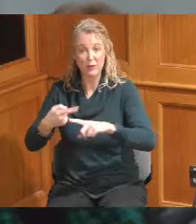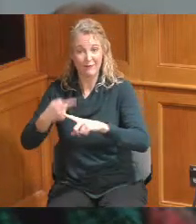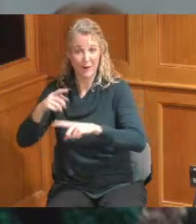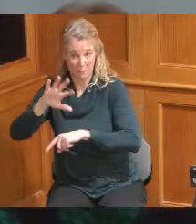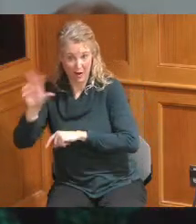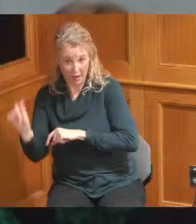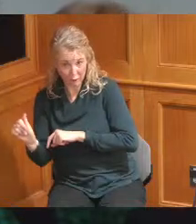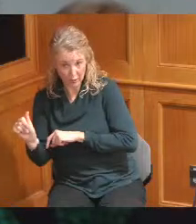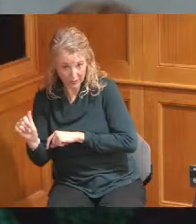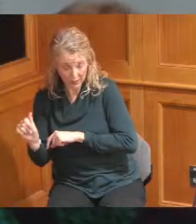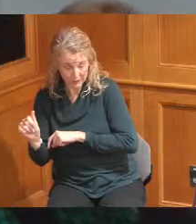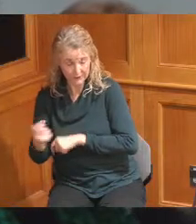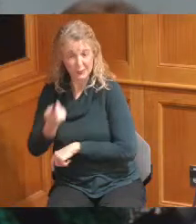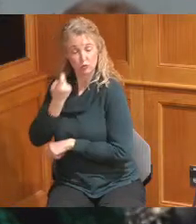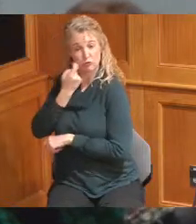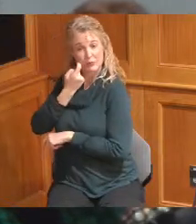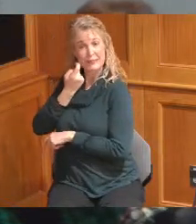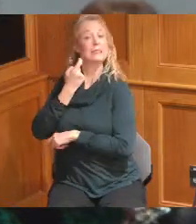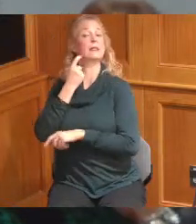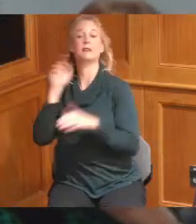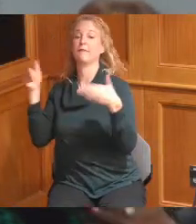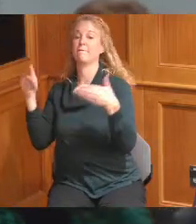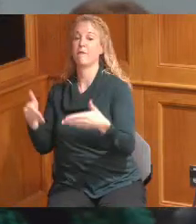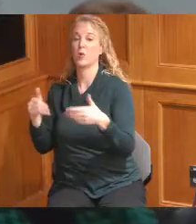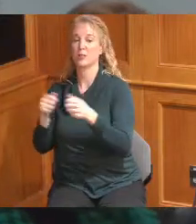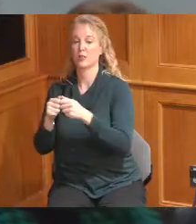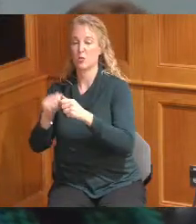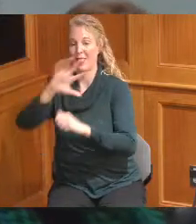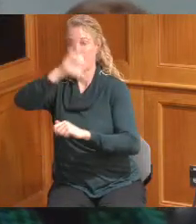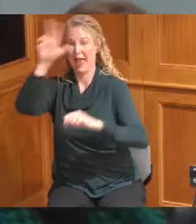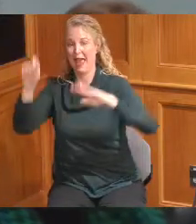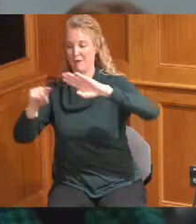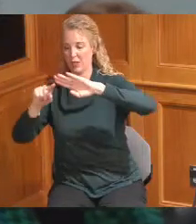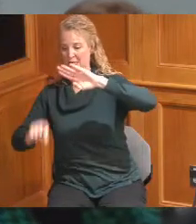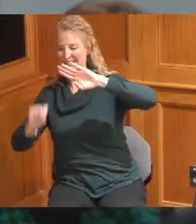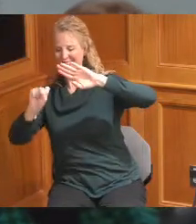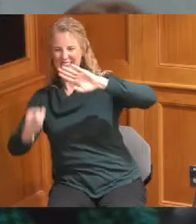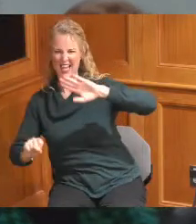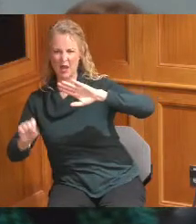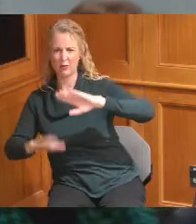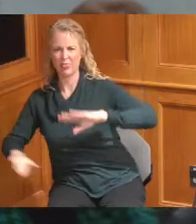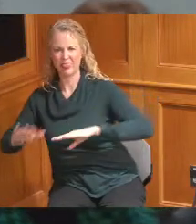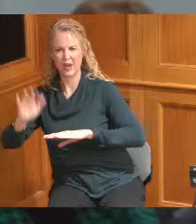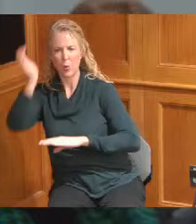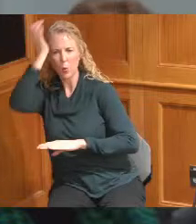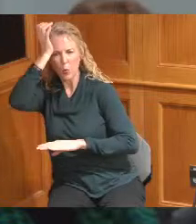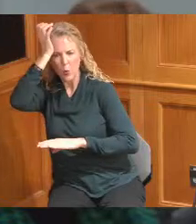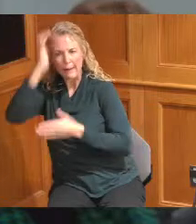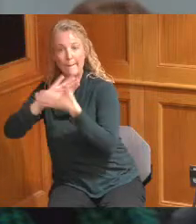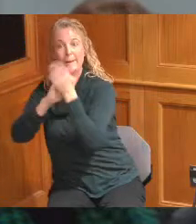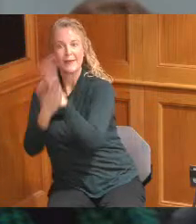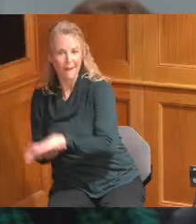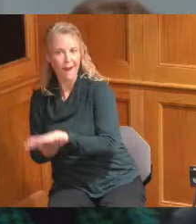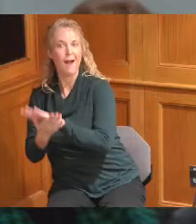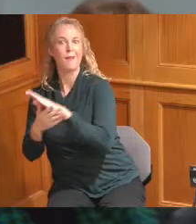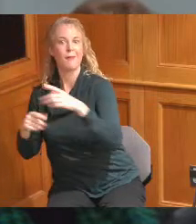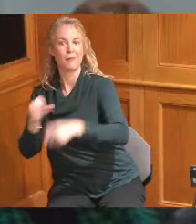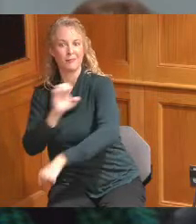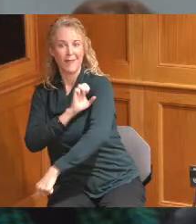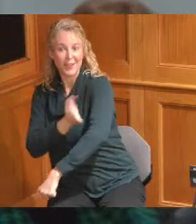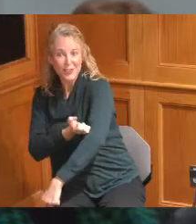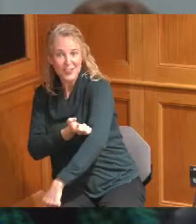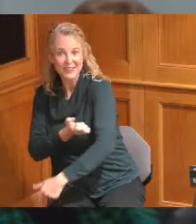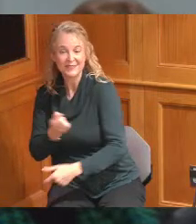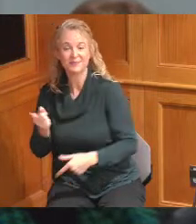Africa, with a recent focus on South Africa waste-to-energy products. And whereas Hightower serves at the